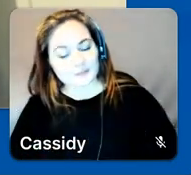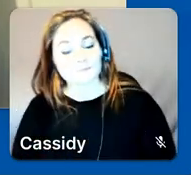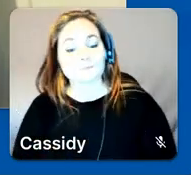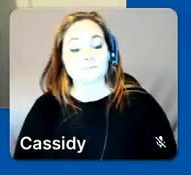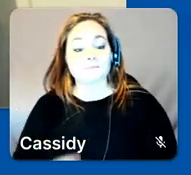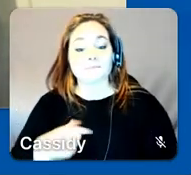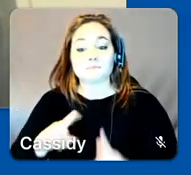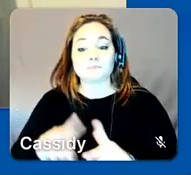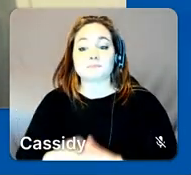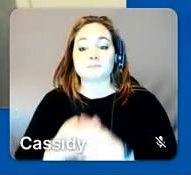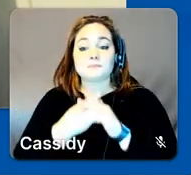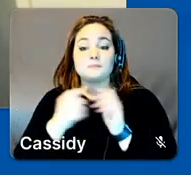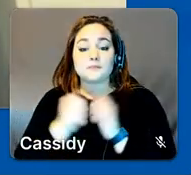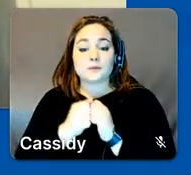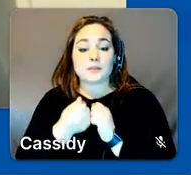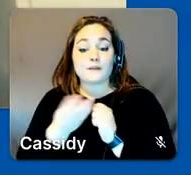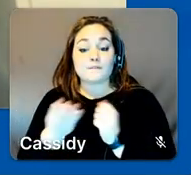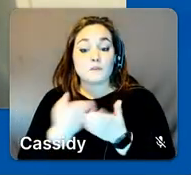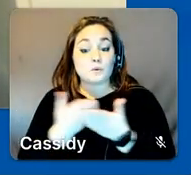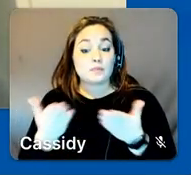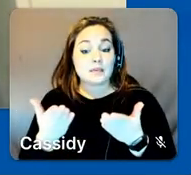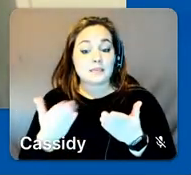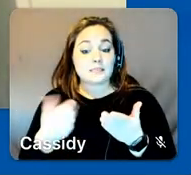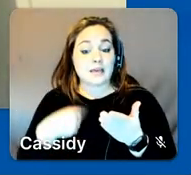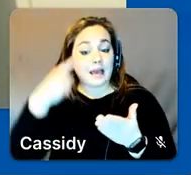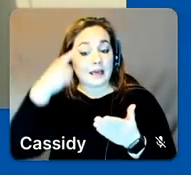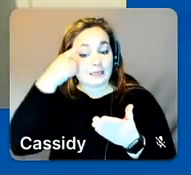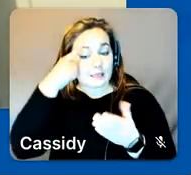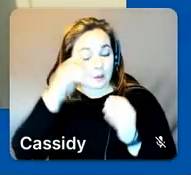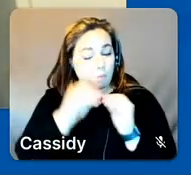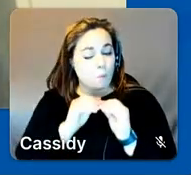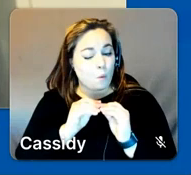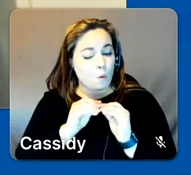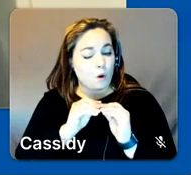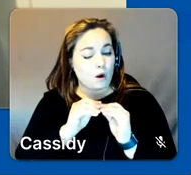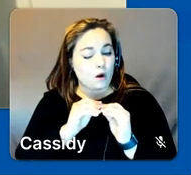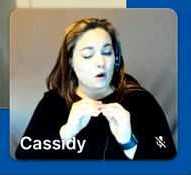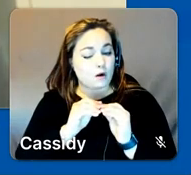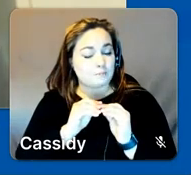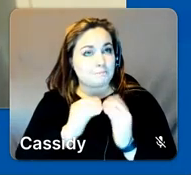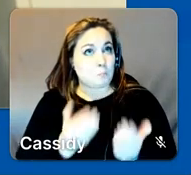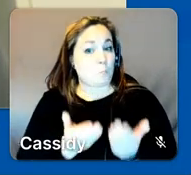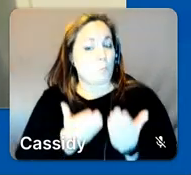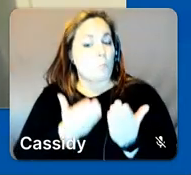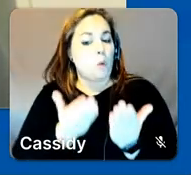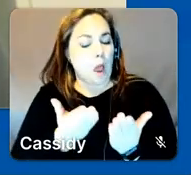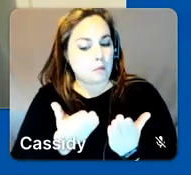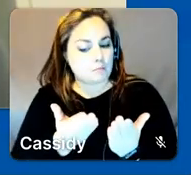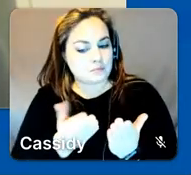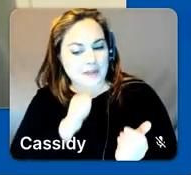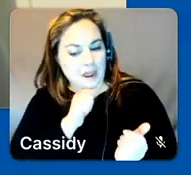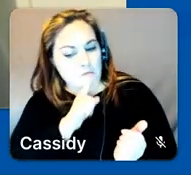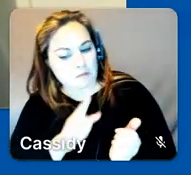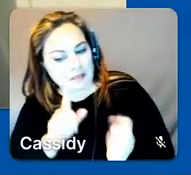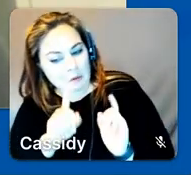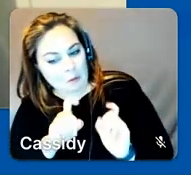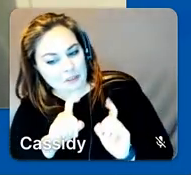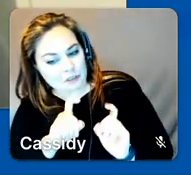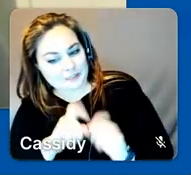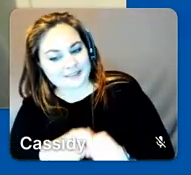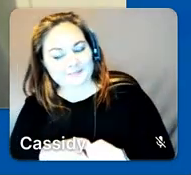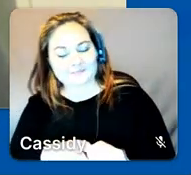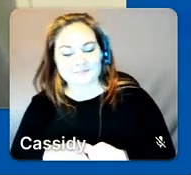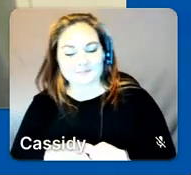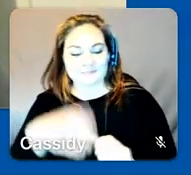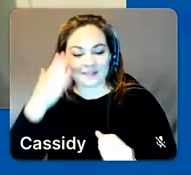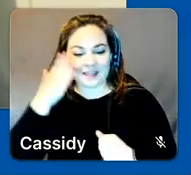start with a couple of things that are, I think, more prompts than they are questions, even though there was a